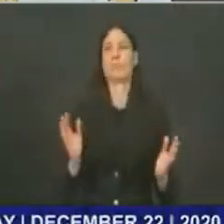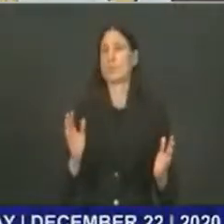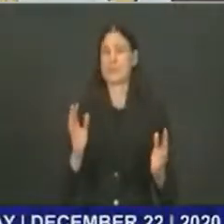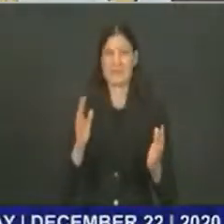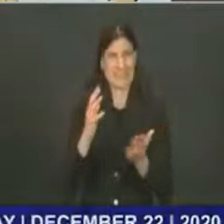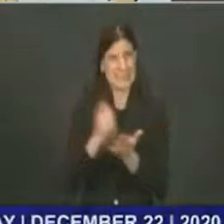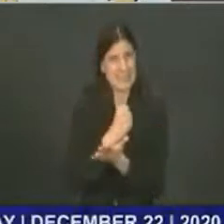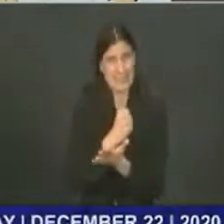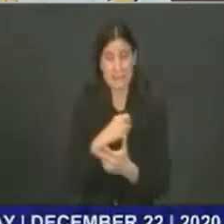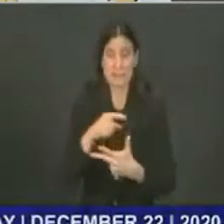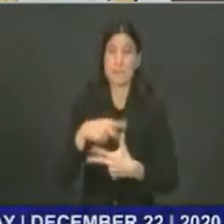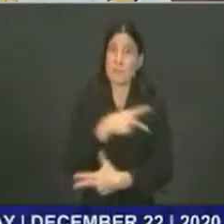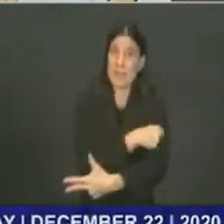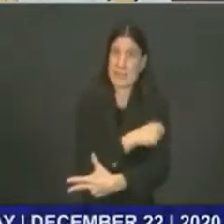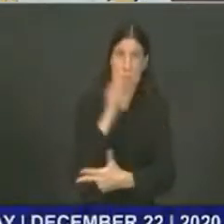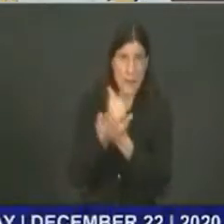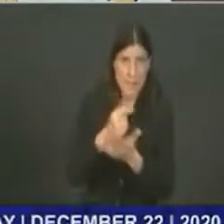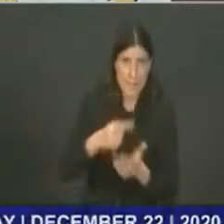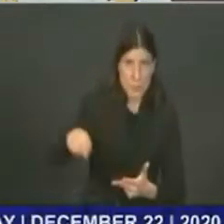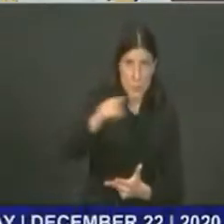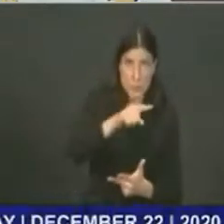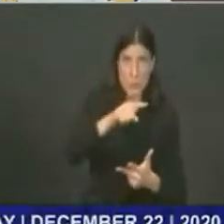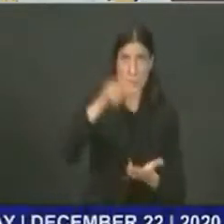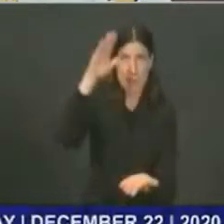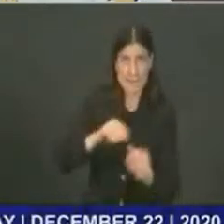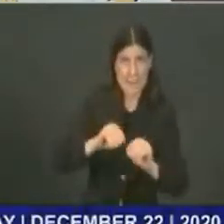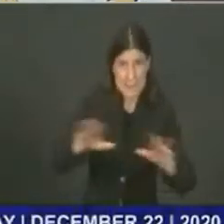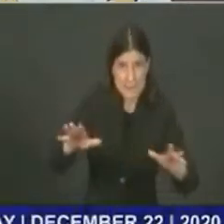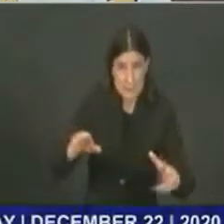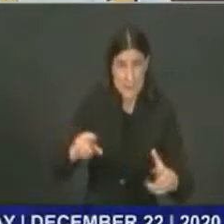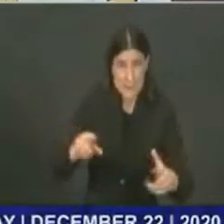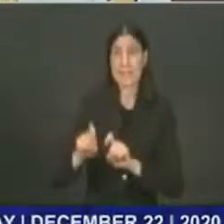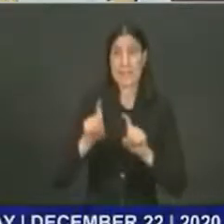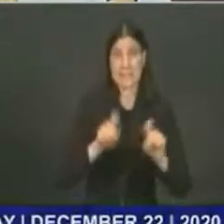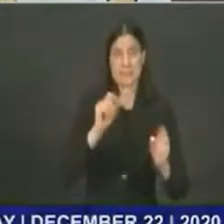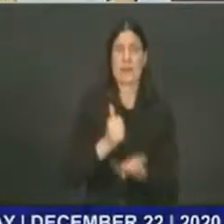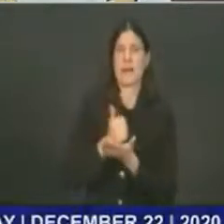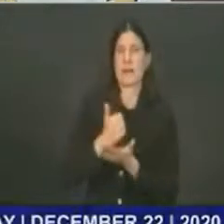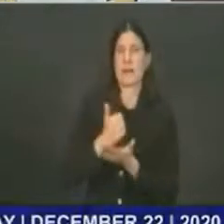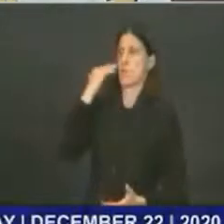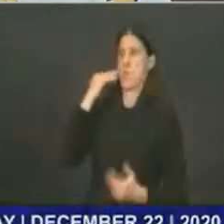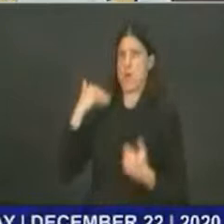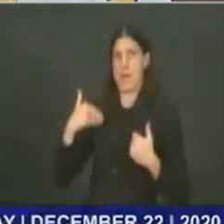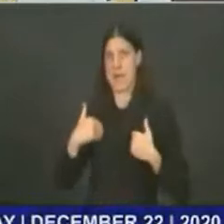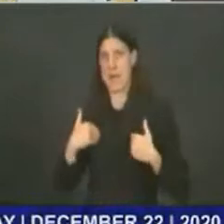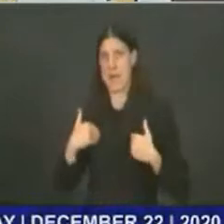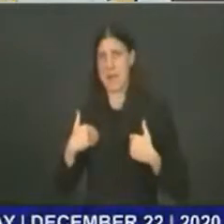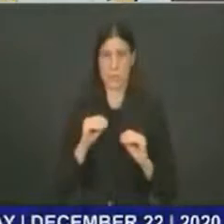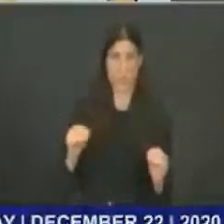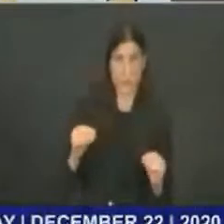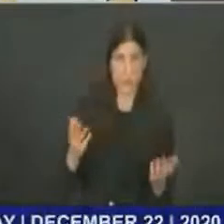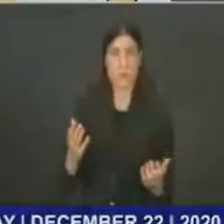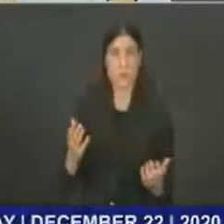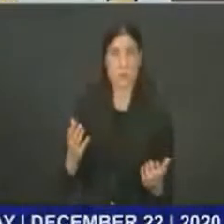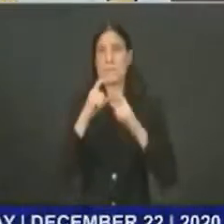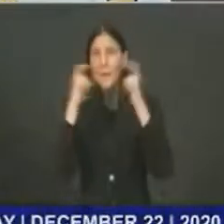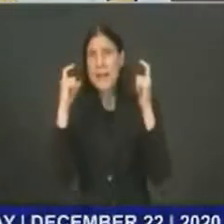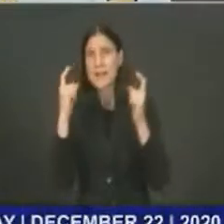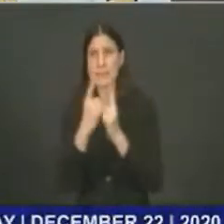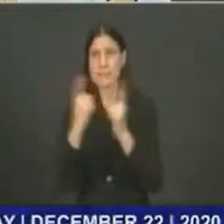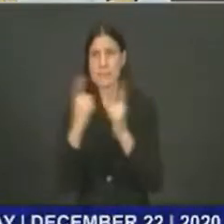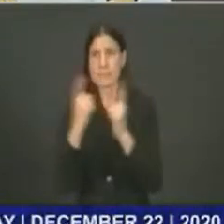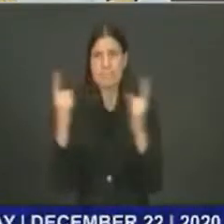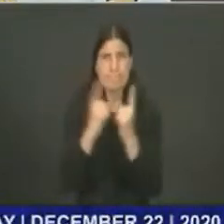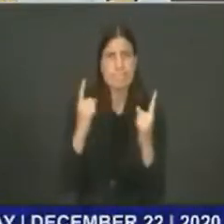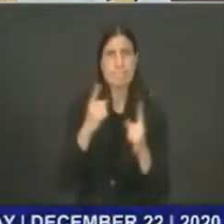vaccinations, testing, treatment, wearing your mask, staying with your household, keeping them protected, that's